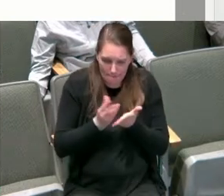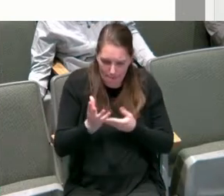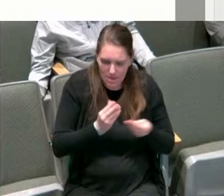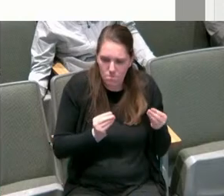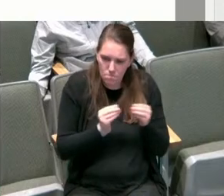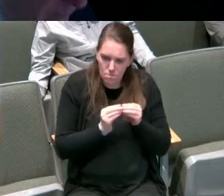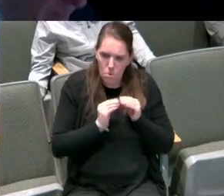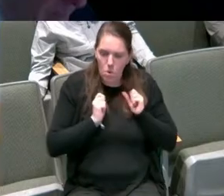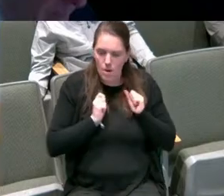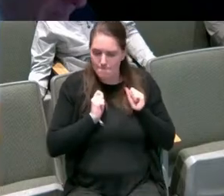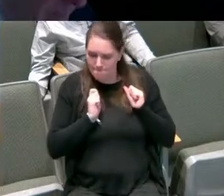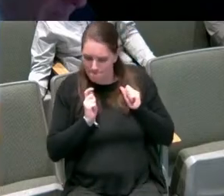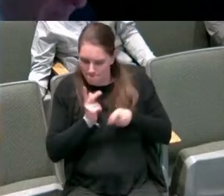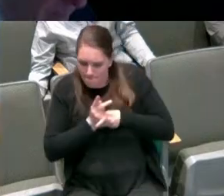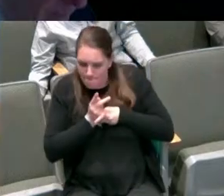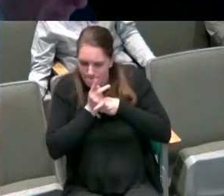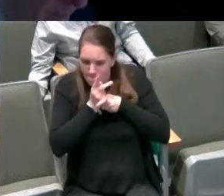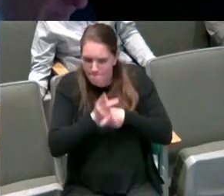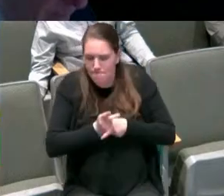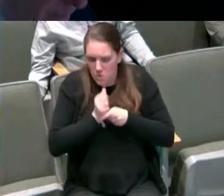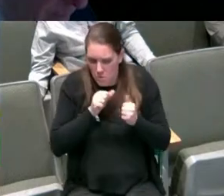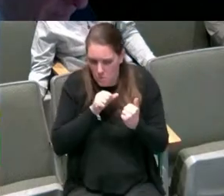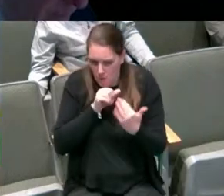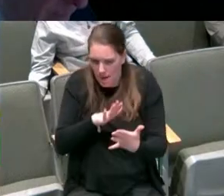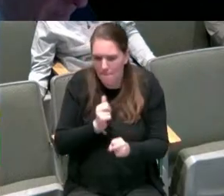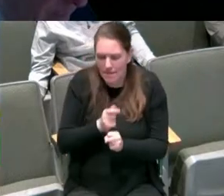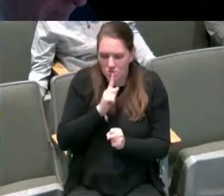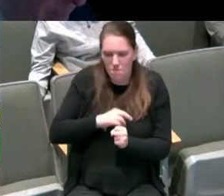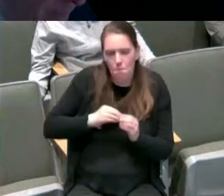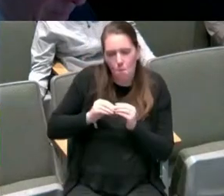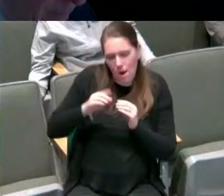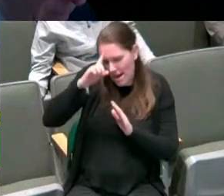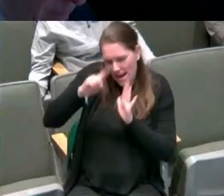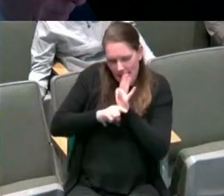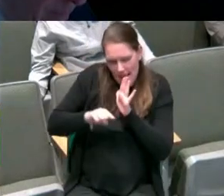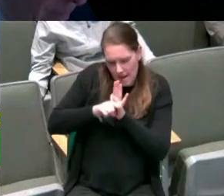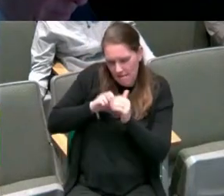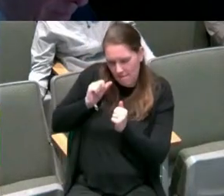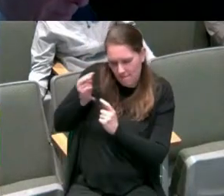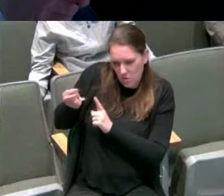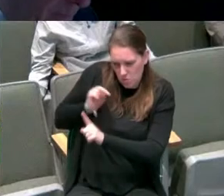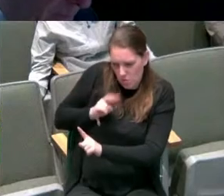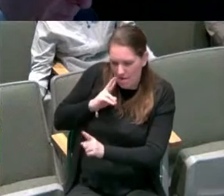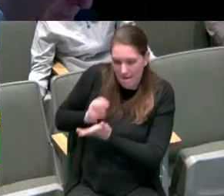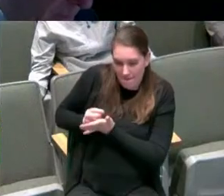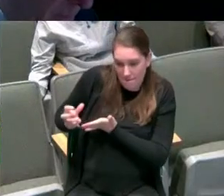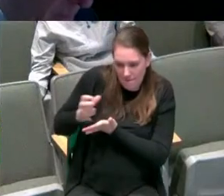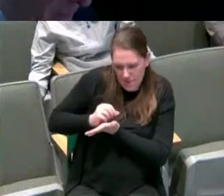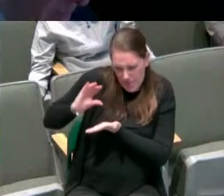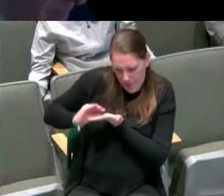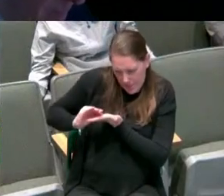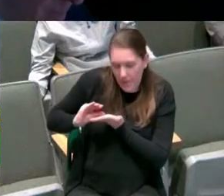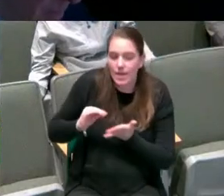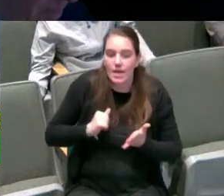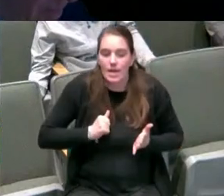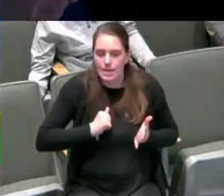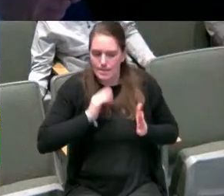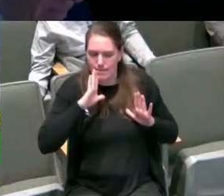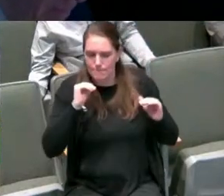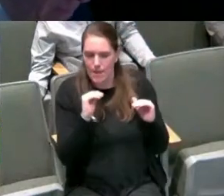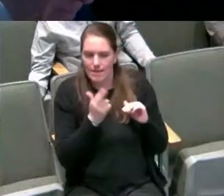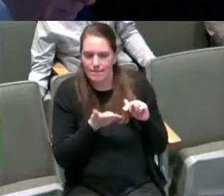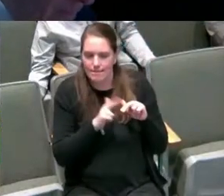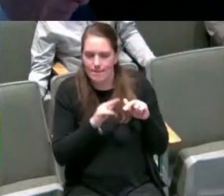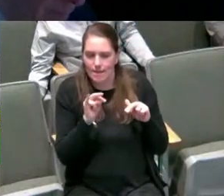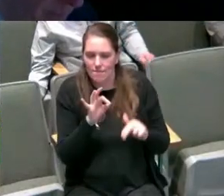a pessimistic view of potential Revenue coming in while also trying to make sure that budgets are able to absorb inflationary cost increases which